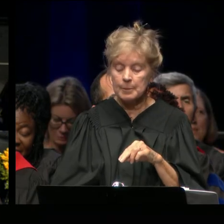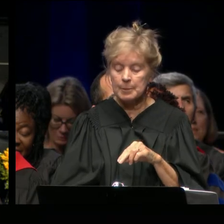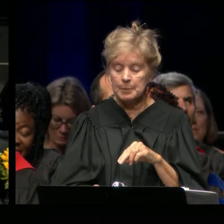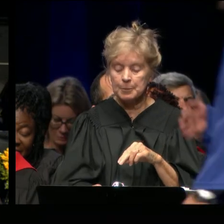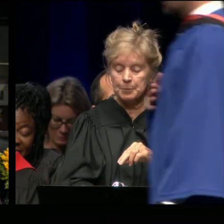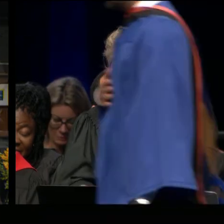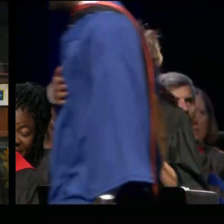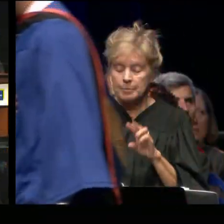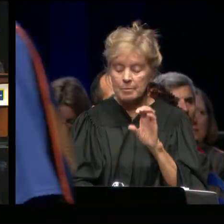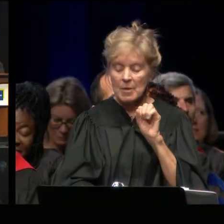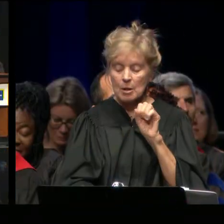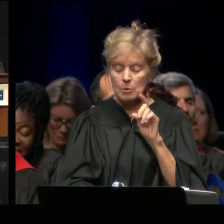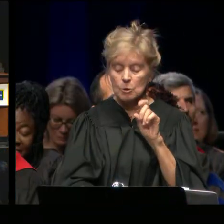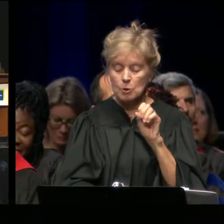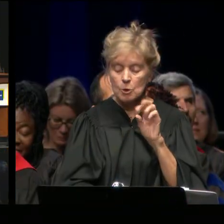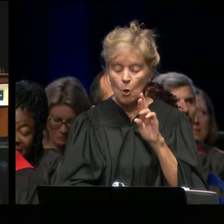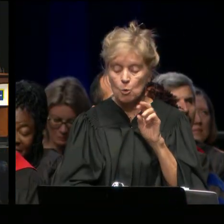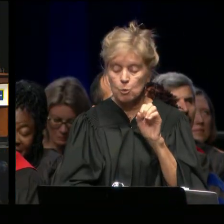Sorush Pishavar.